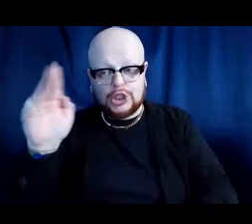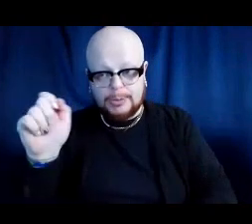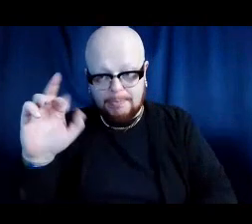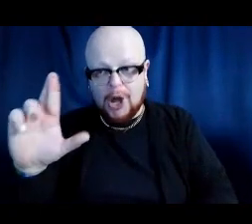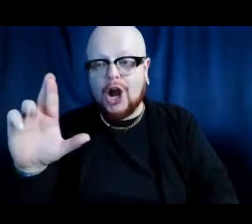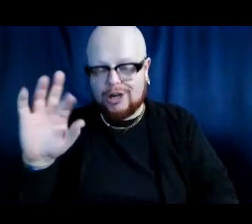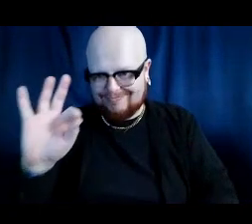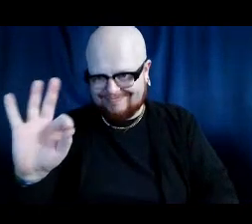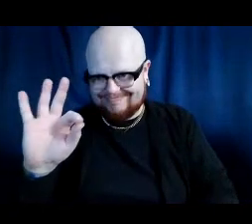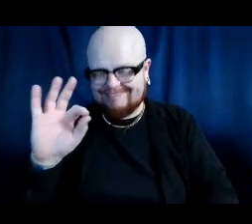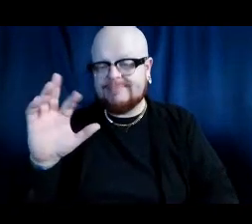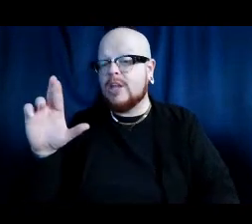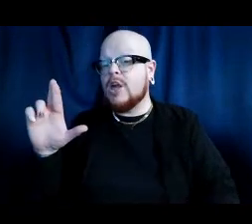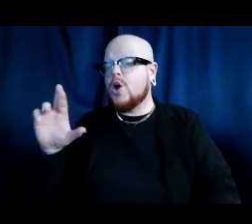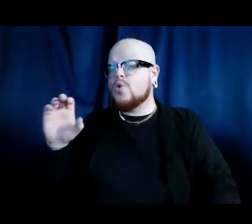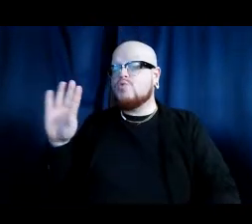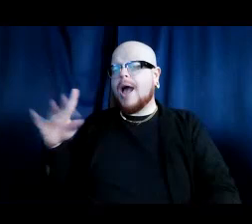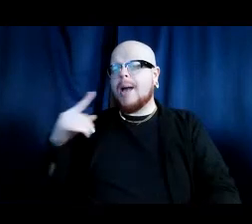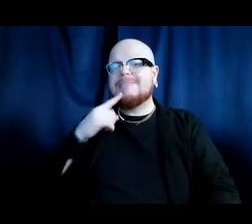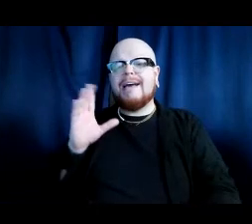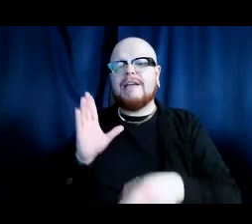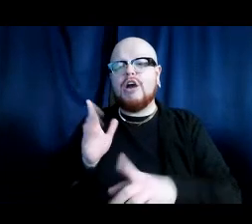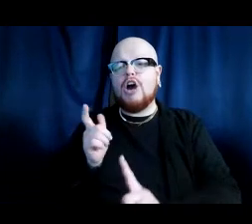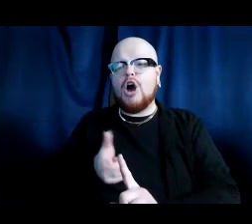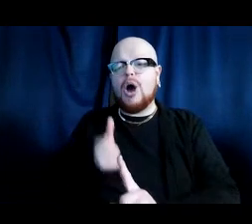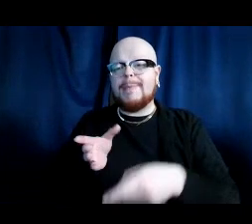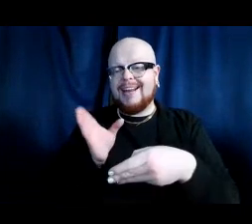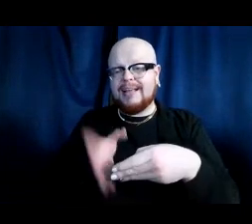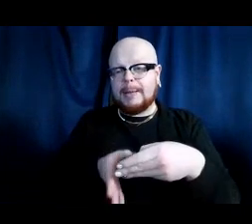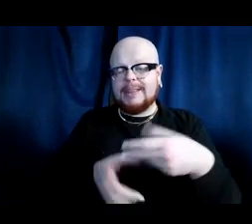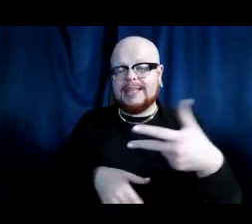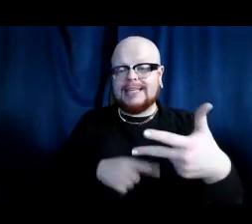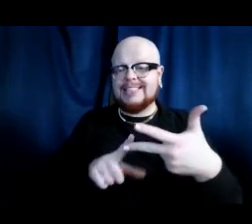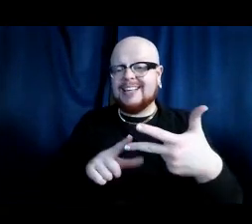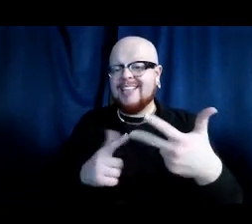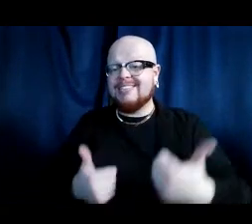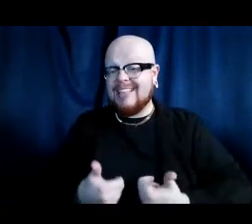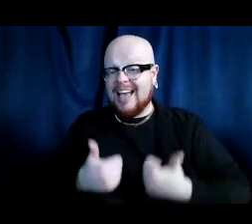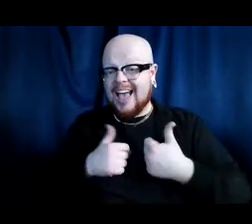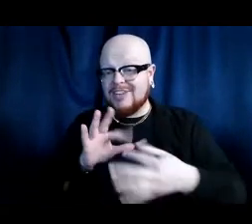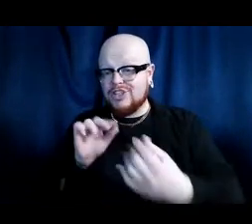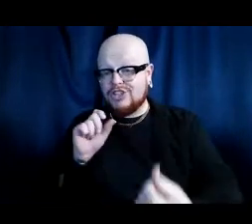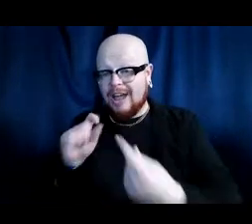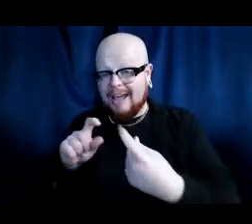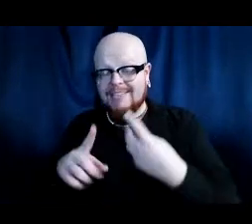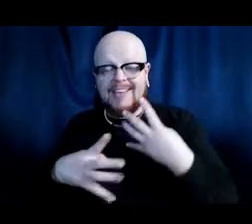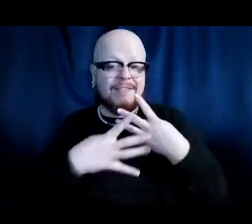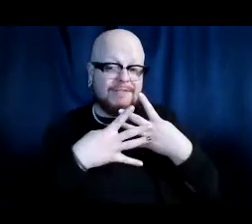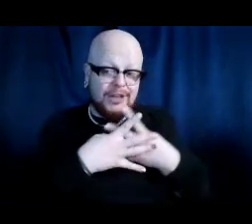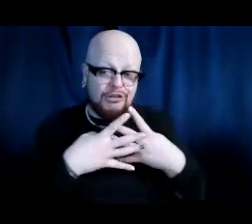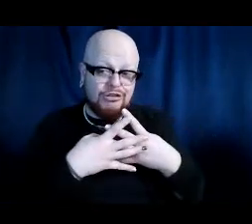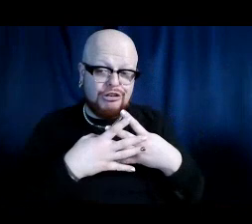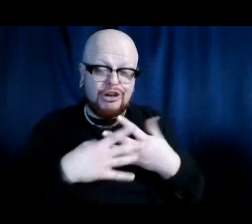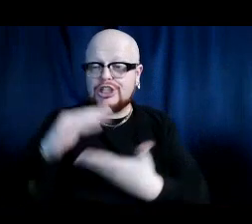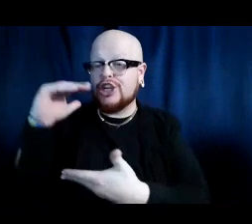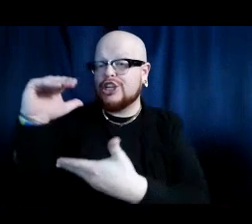said autocomplete. We have live chat option, filters, directory. Thank you all